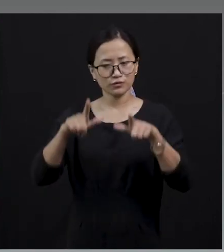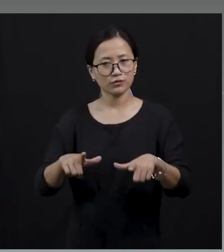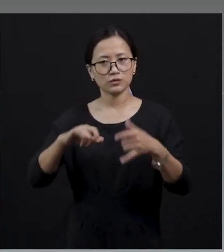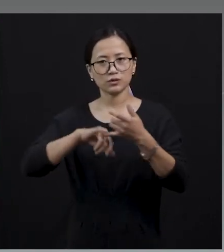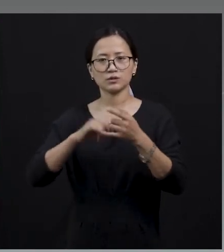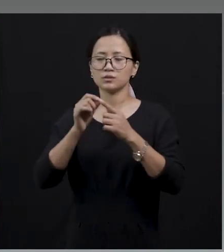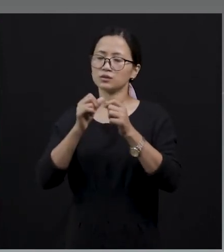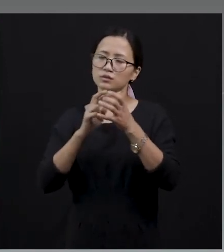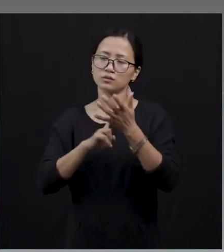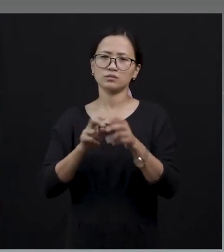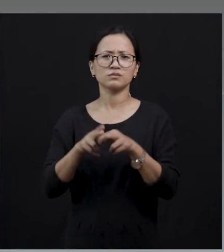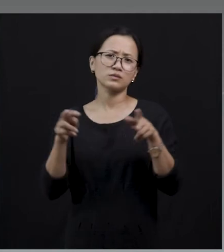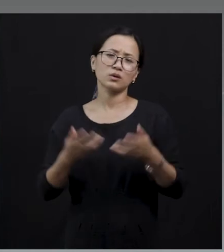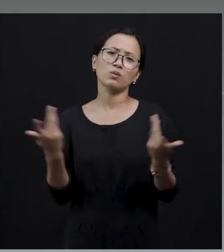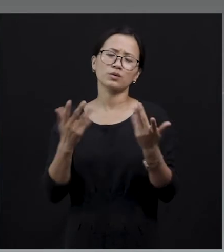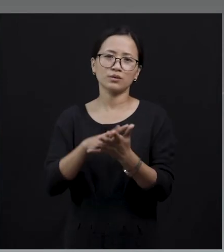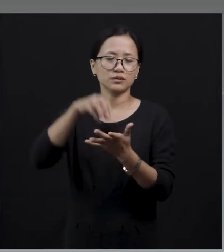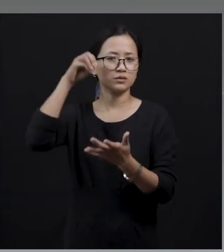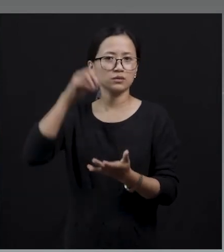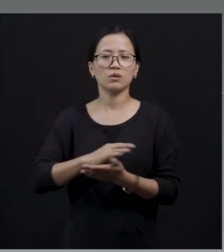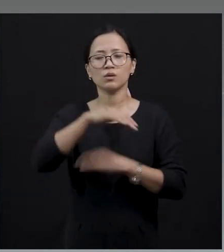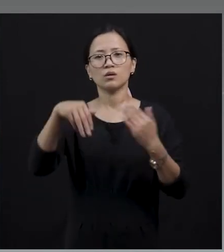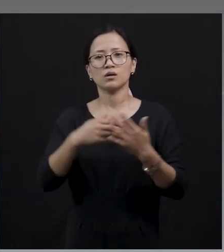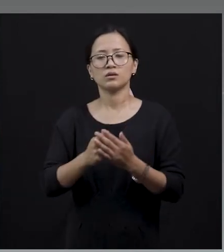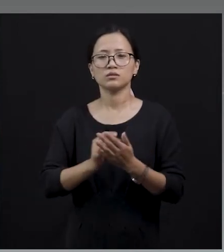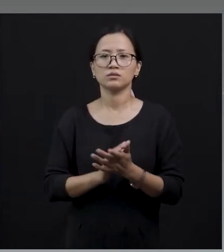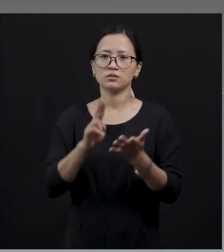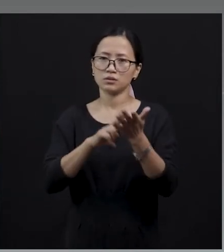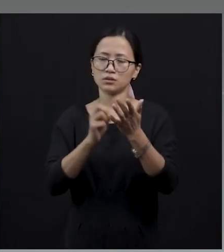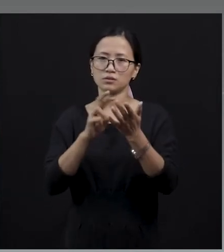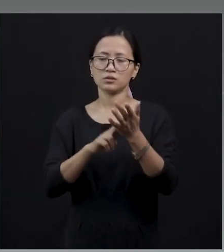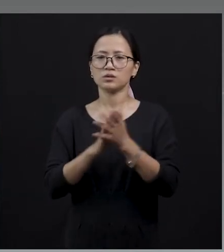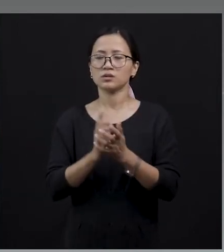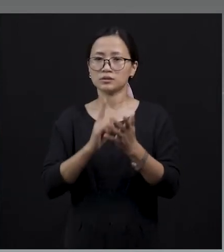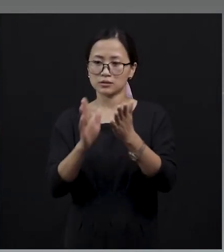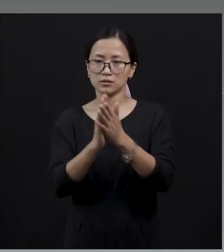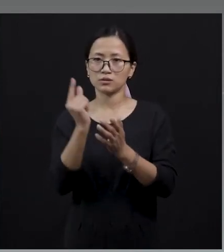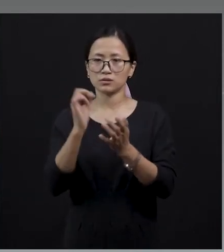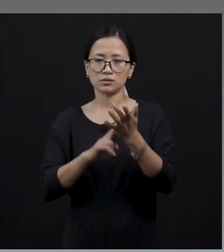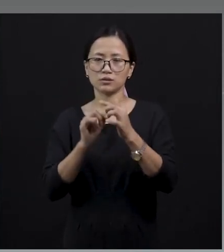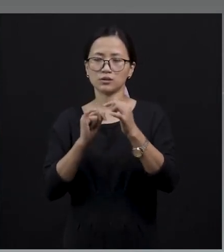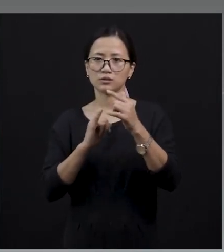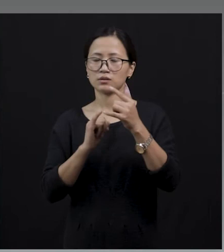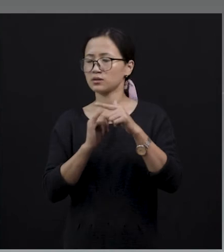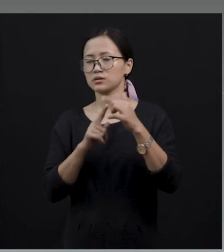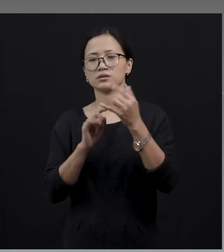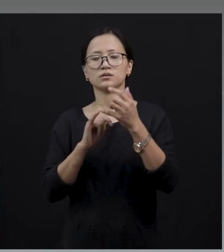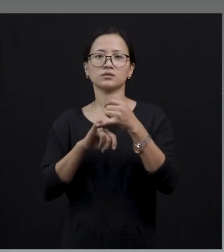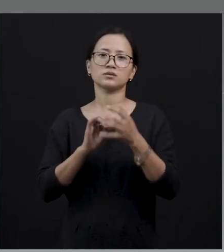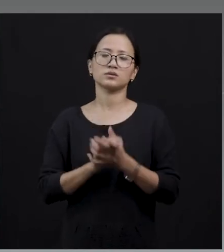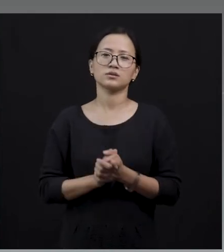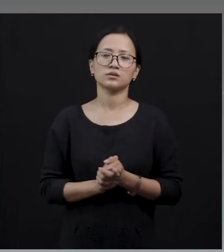and all these things. So whatever we have learned, these are all non-standard uh, units. And